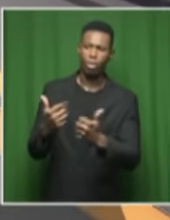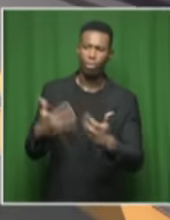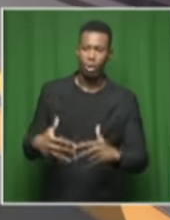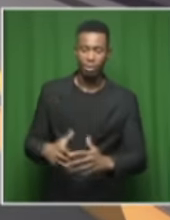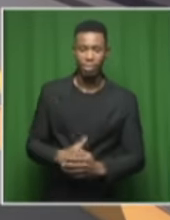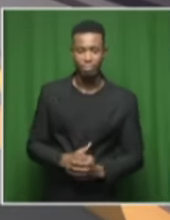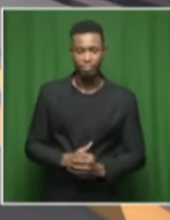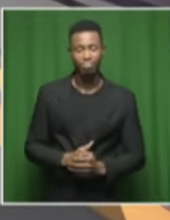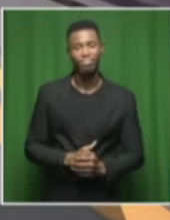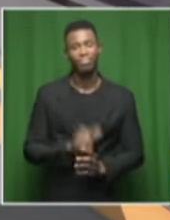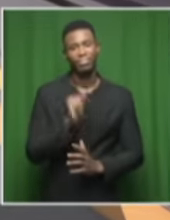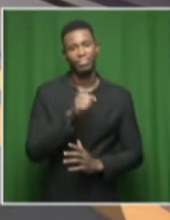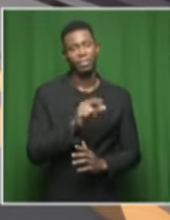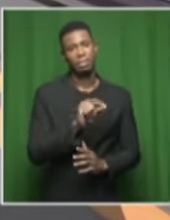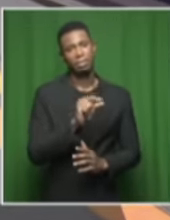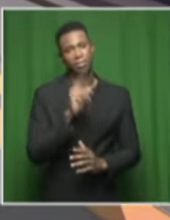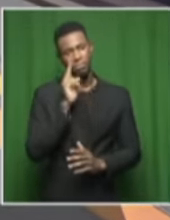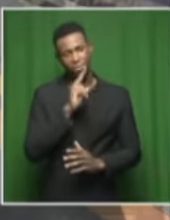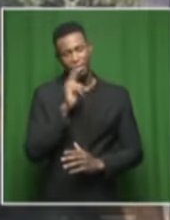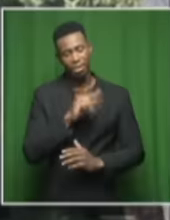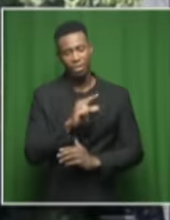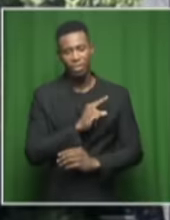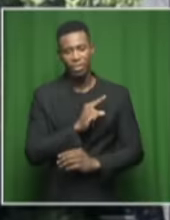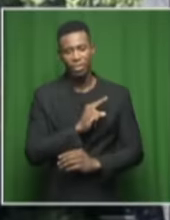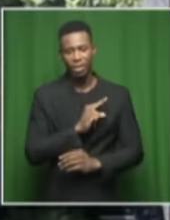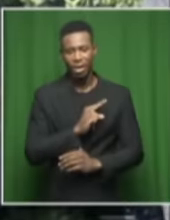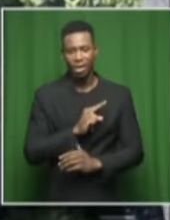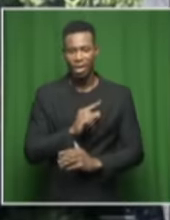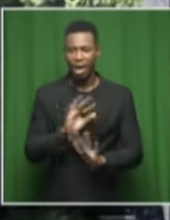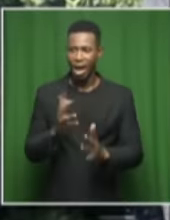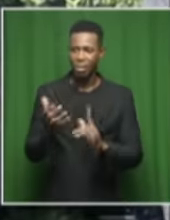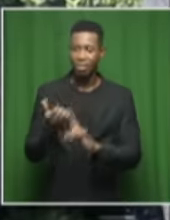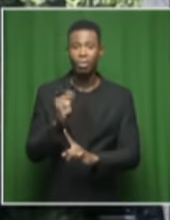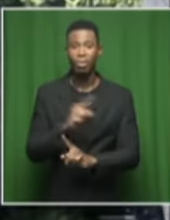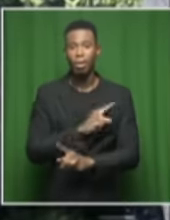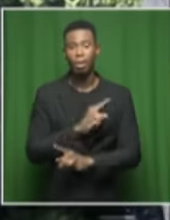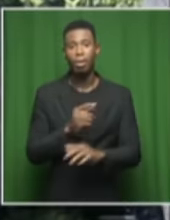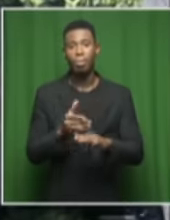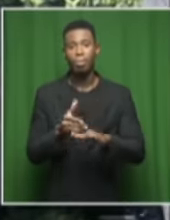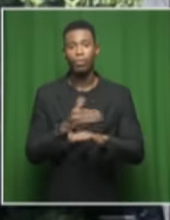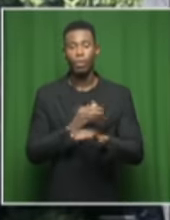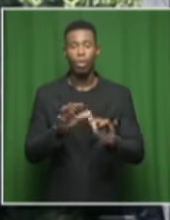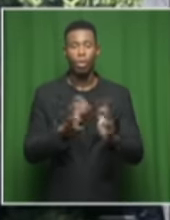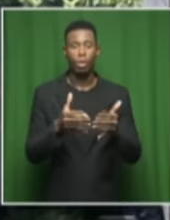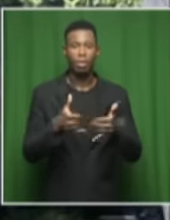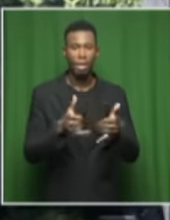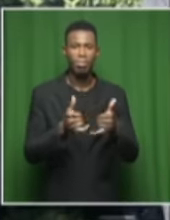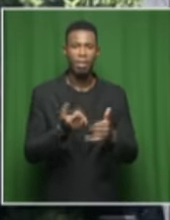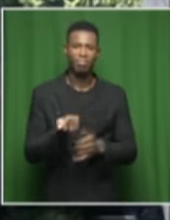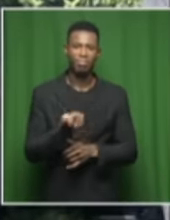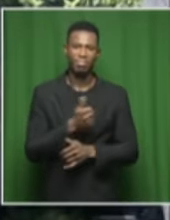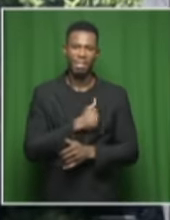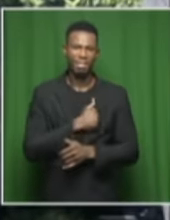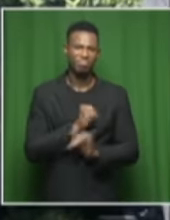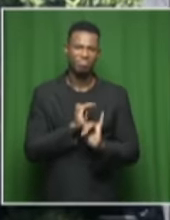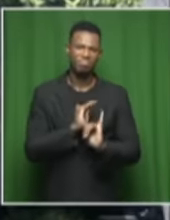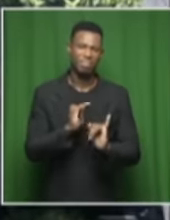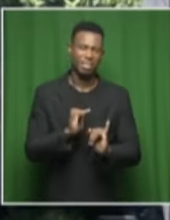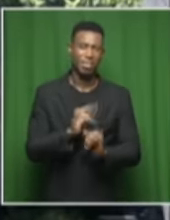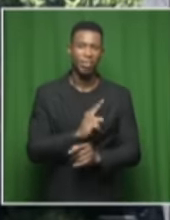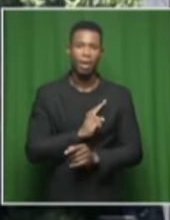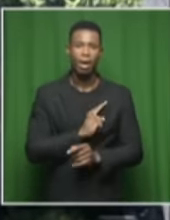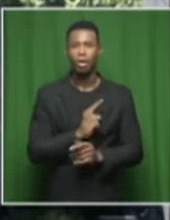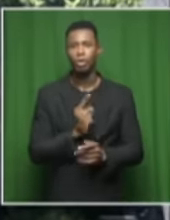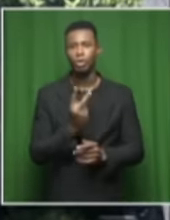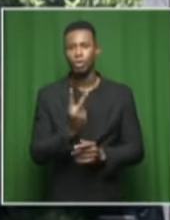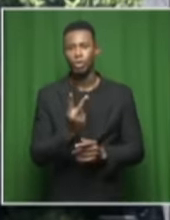Yeah, it's funny how things work out. You know, I think we had a bit of bad luck before the World Cup with a few injuries to a few of our players.